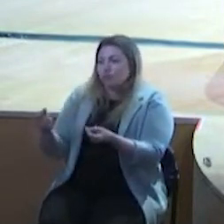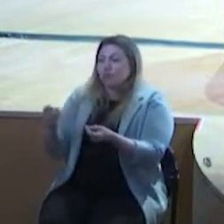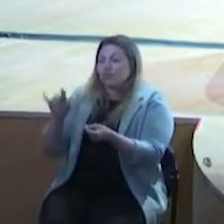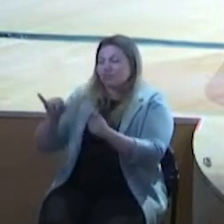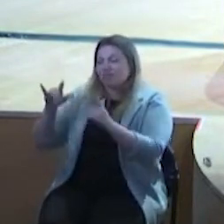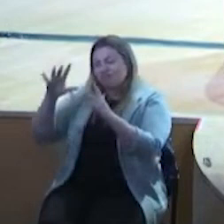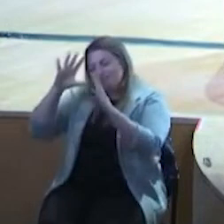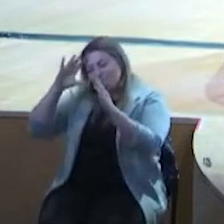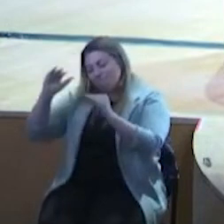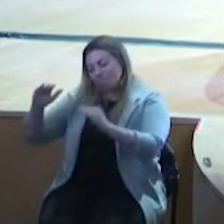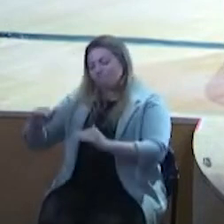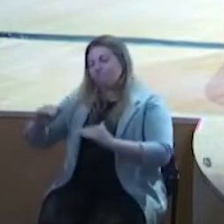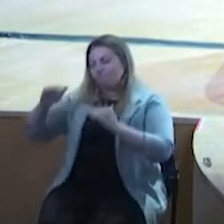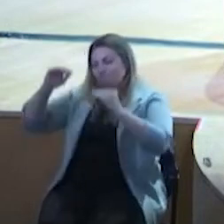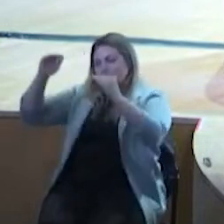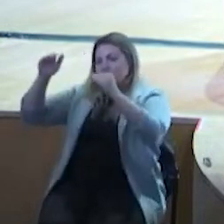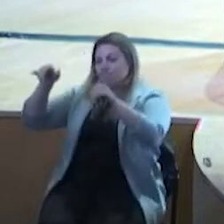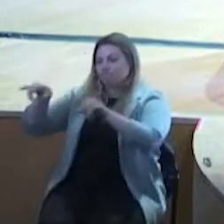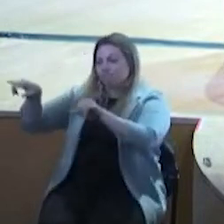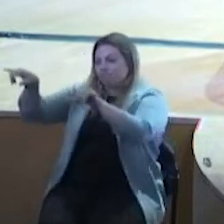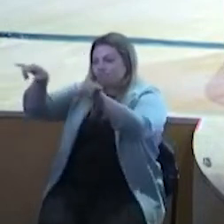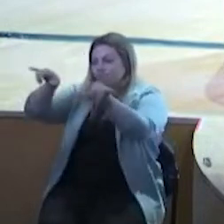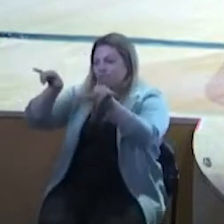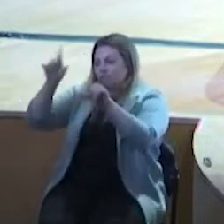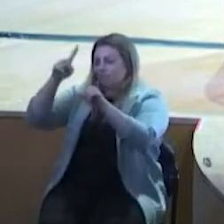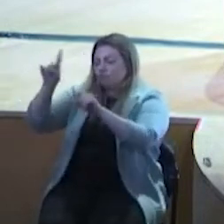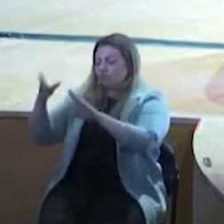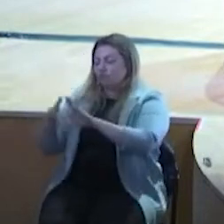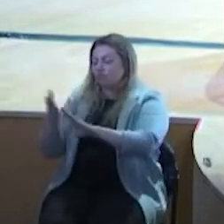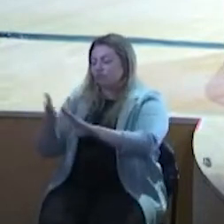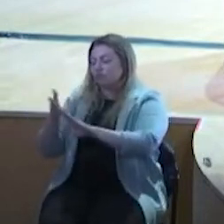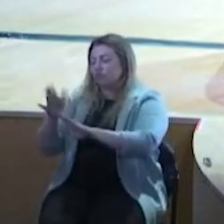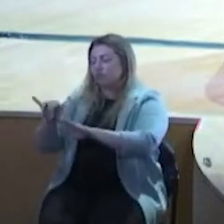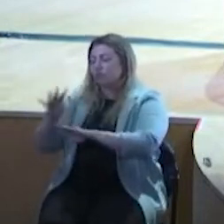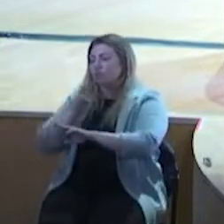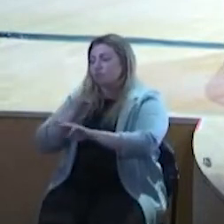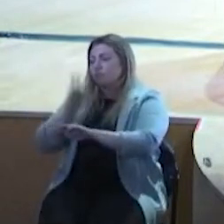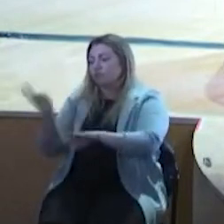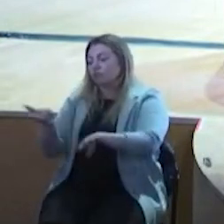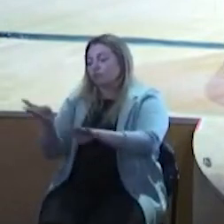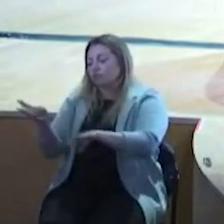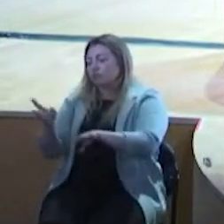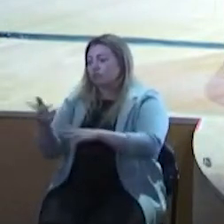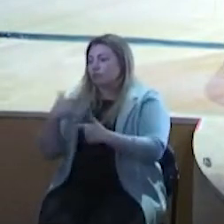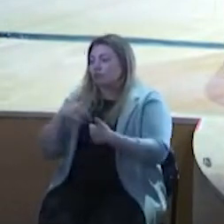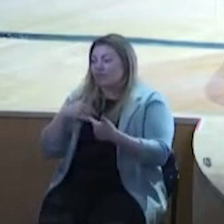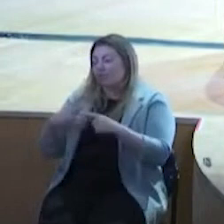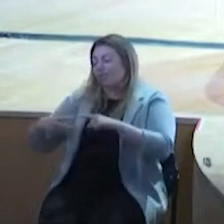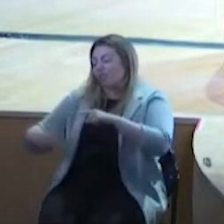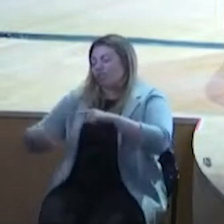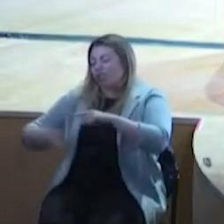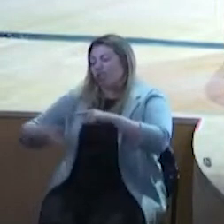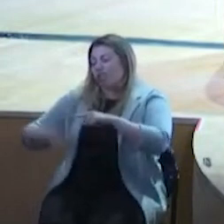up for the running of this irrigation project. We have leakage, seepage,